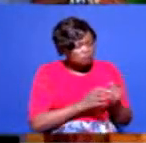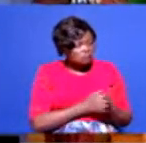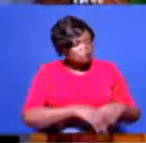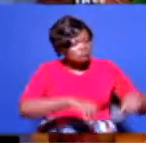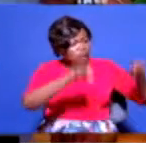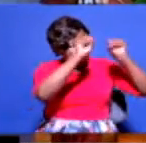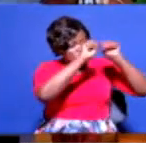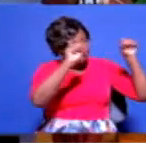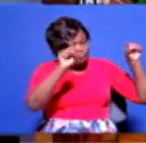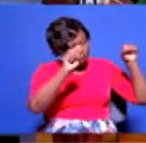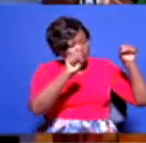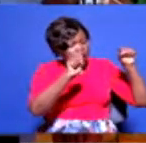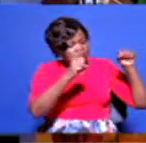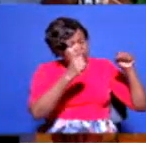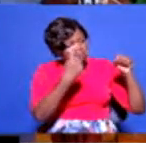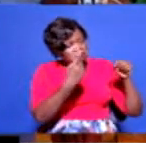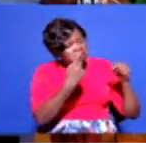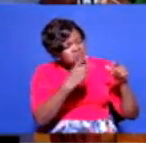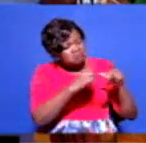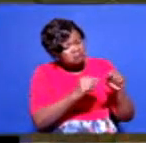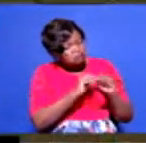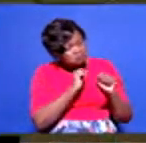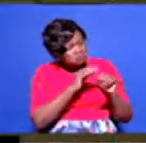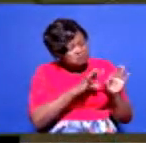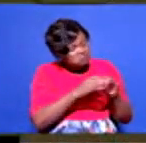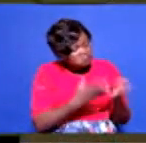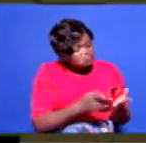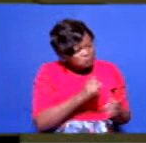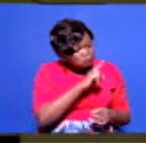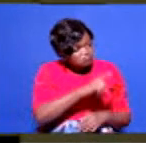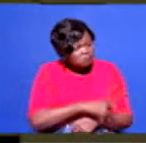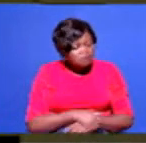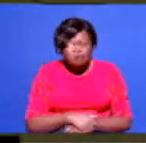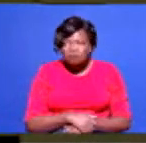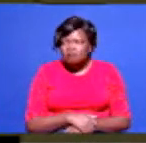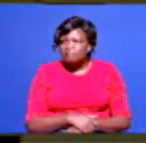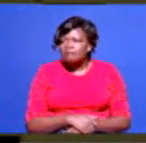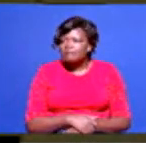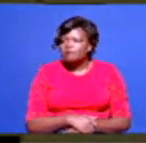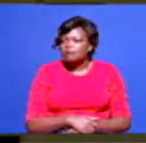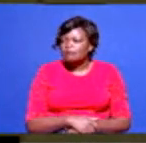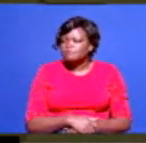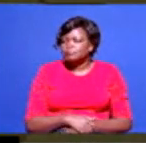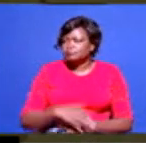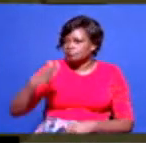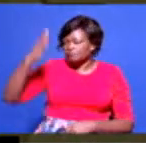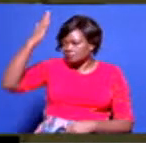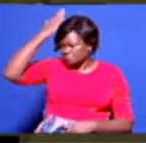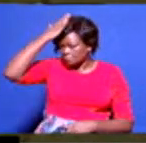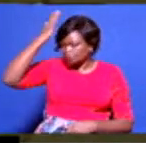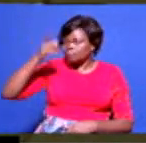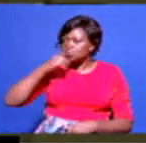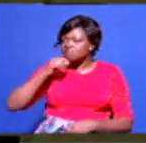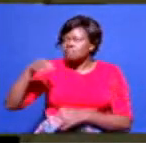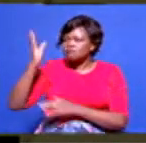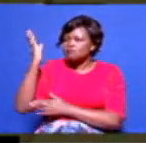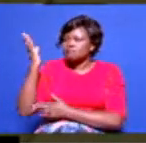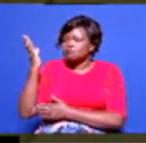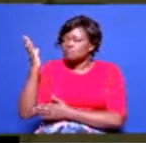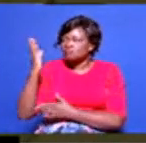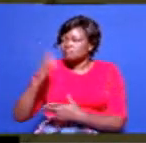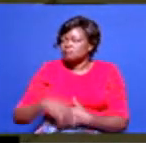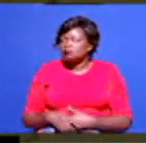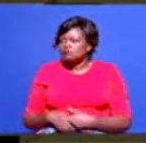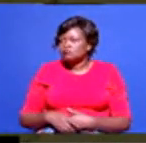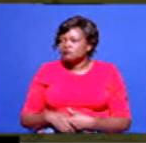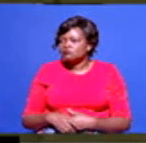in one or two words, how would you describe him? A humble man of God. He was